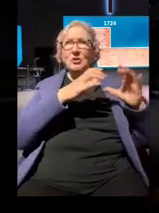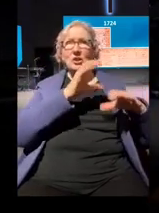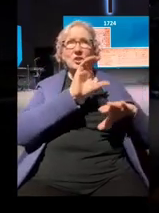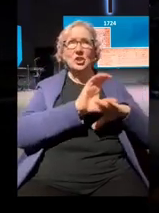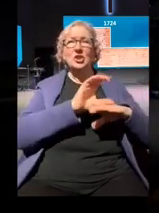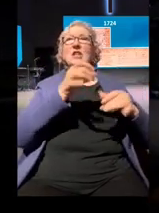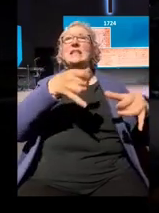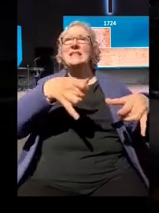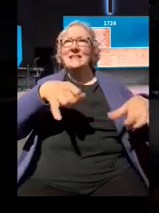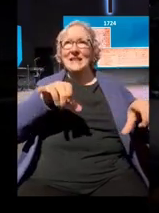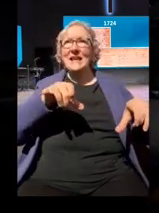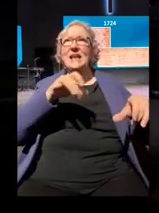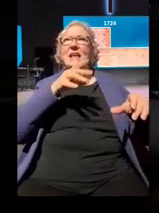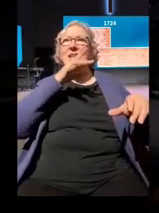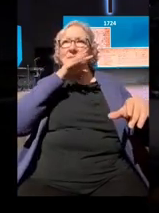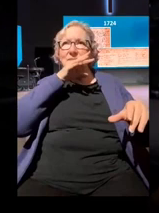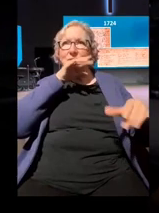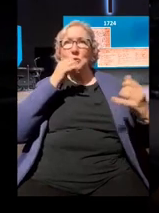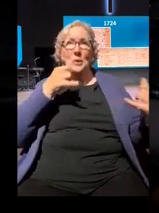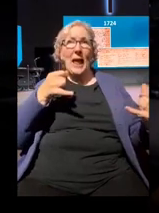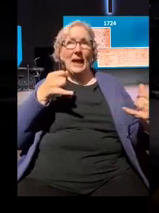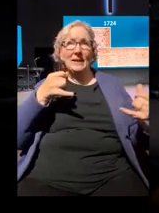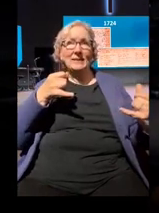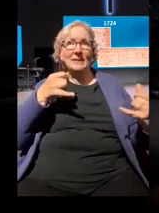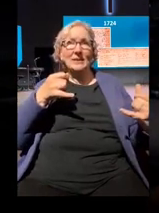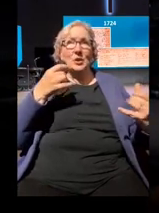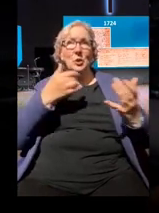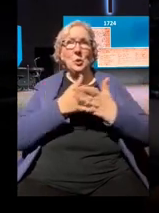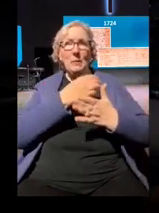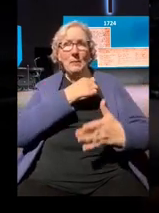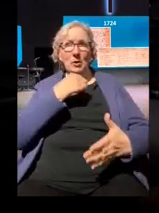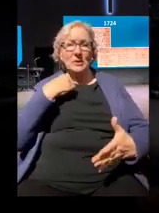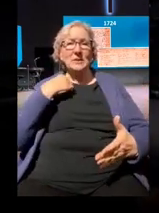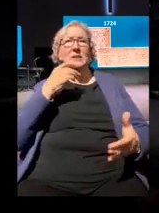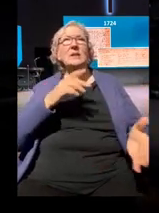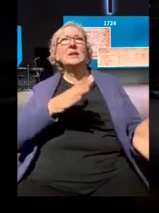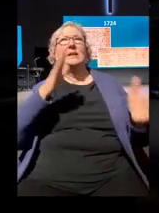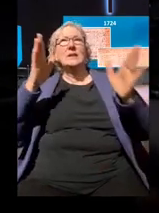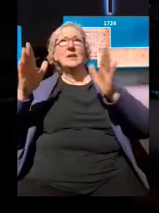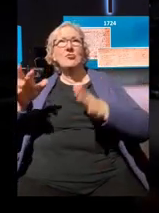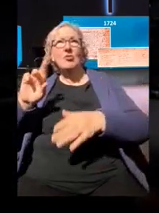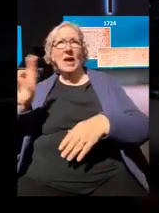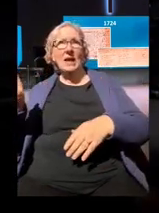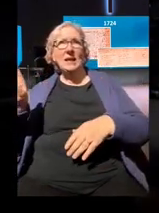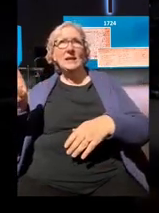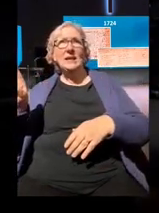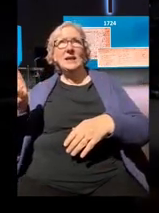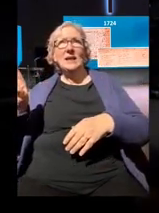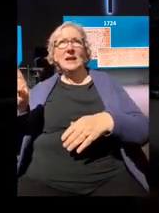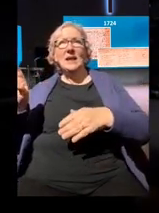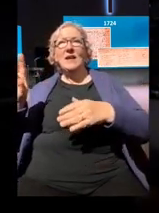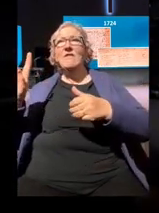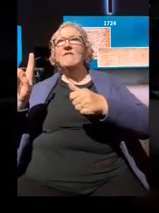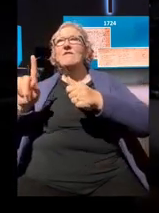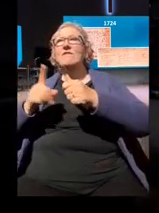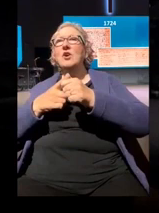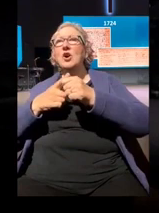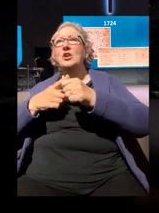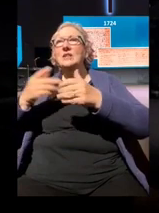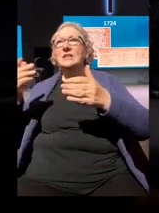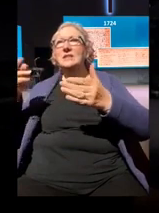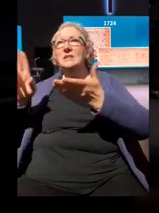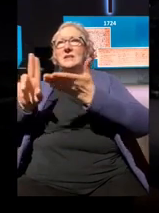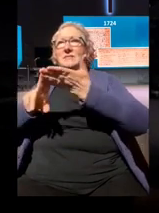still recite to this day for new members. And over on the right side there is the first entry